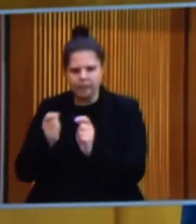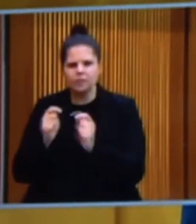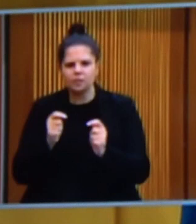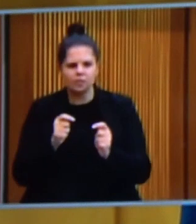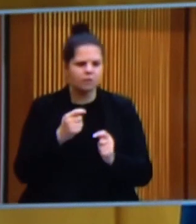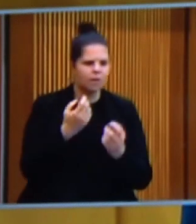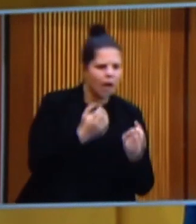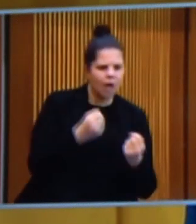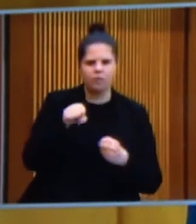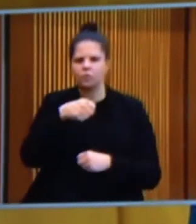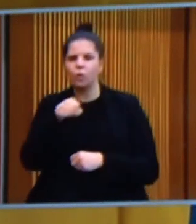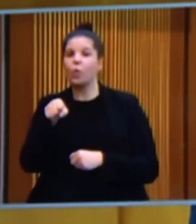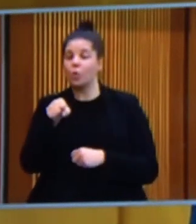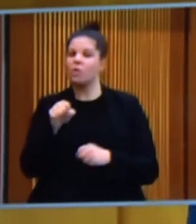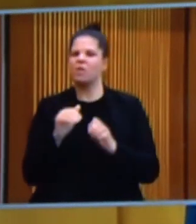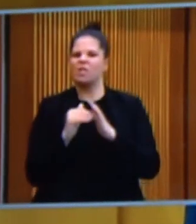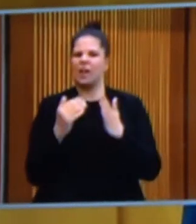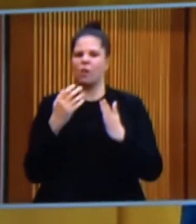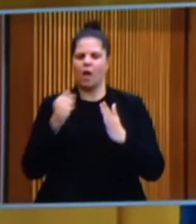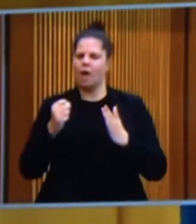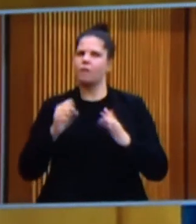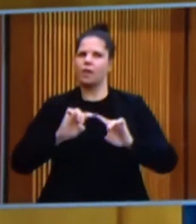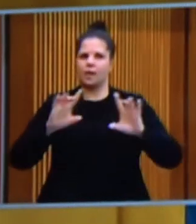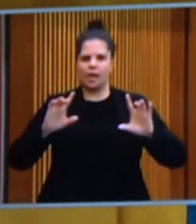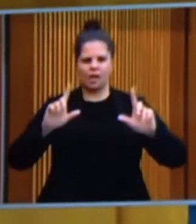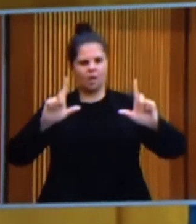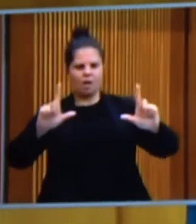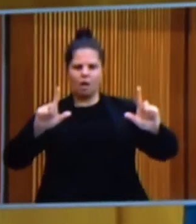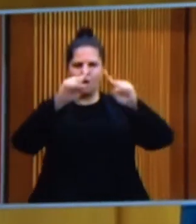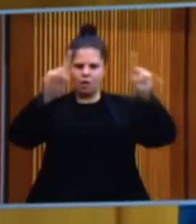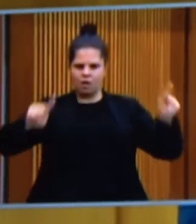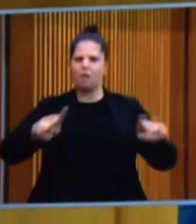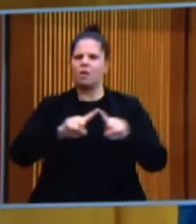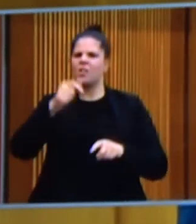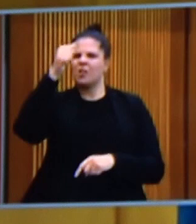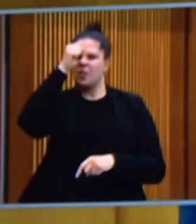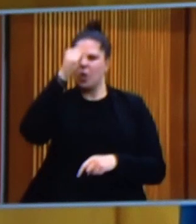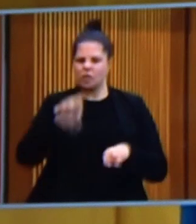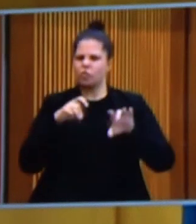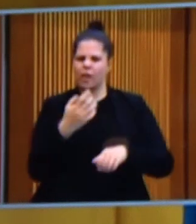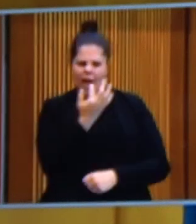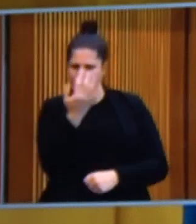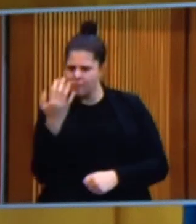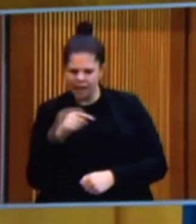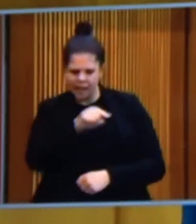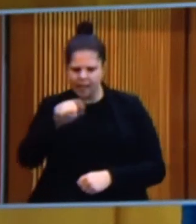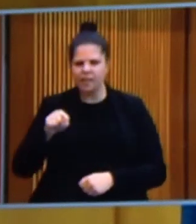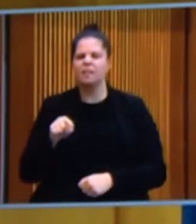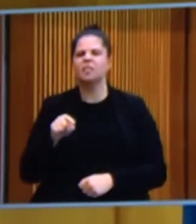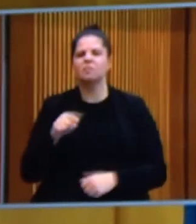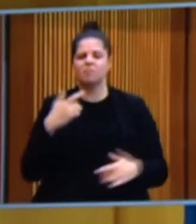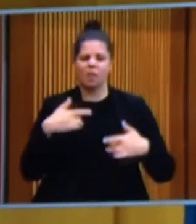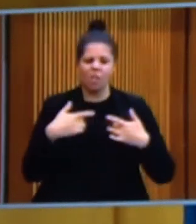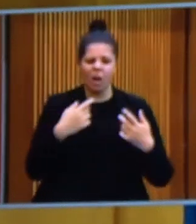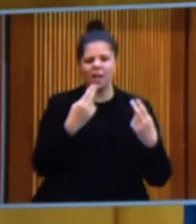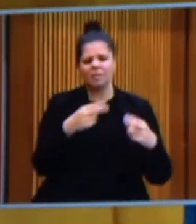we would regard as a reflective picture of the numbers in Australia. That if the lives lost, and